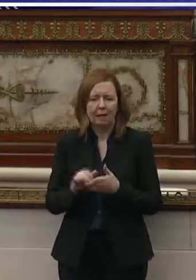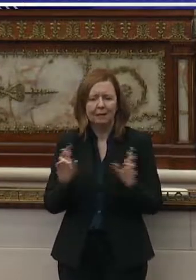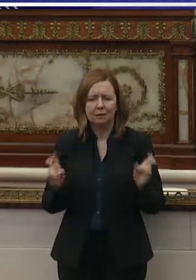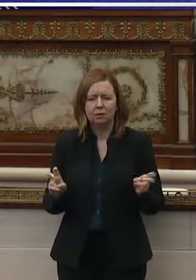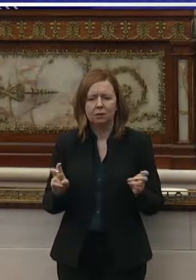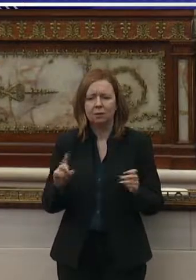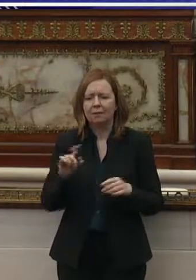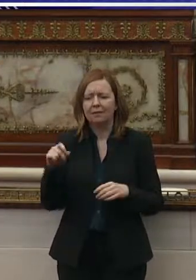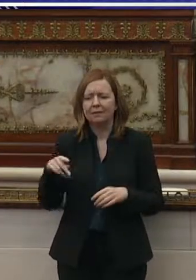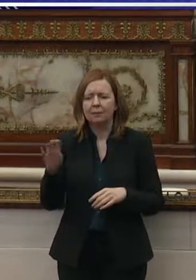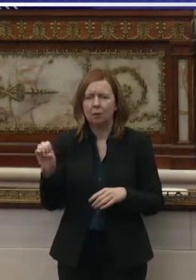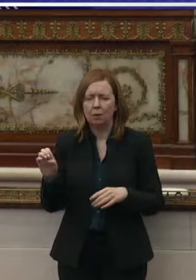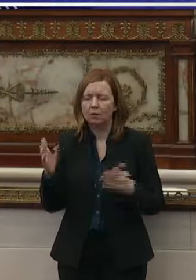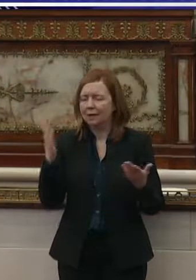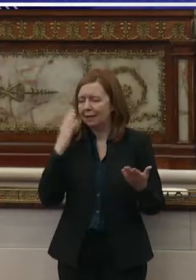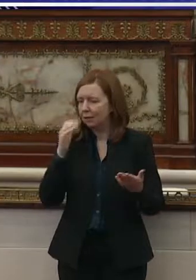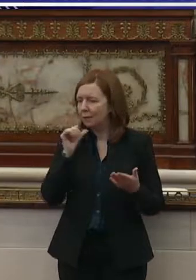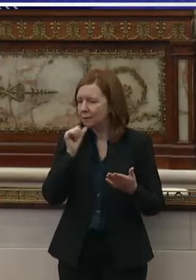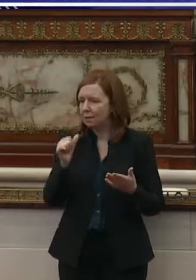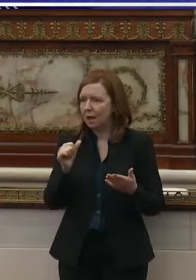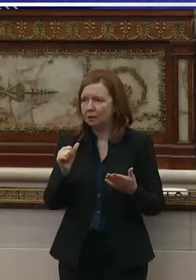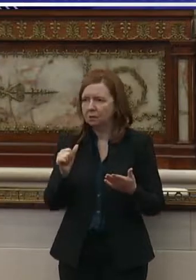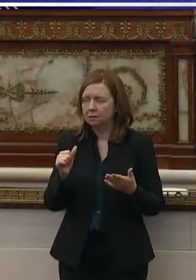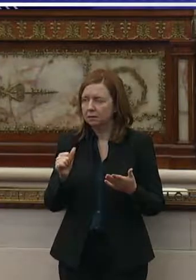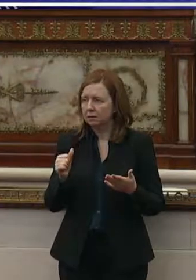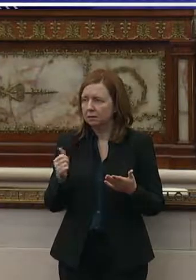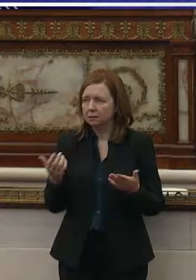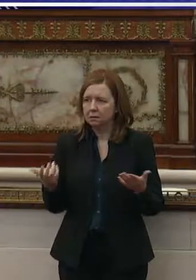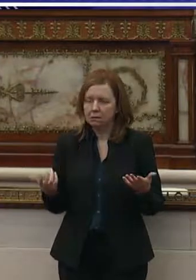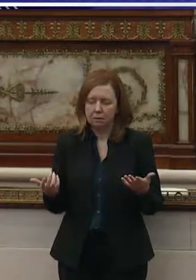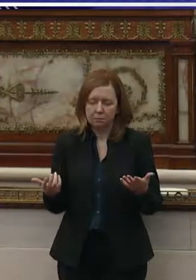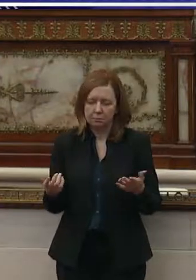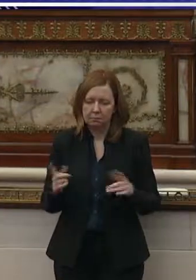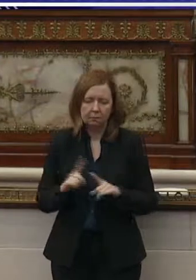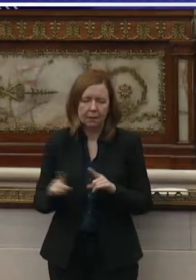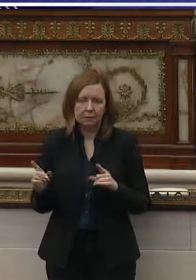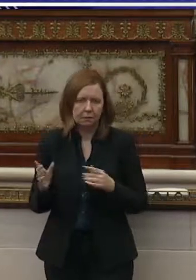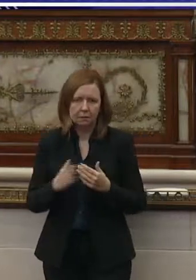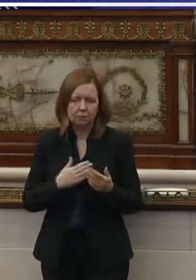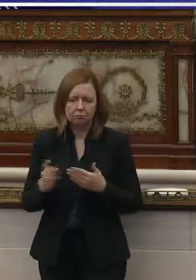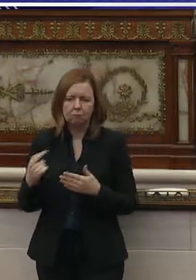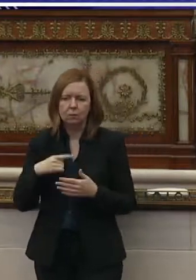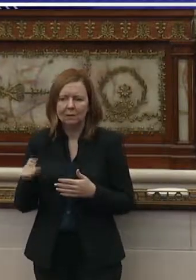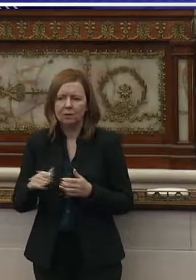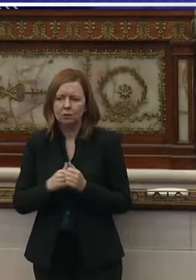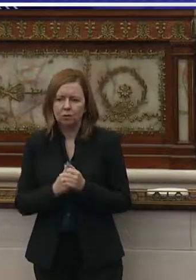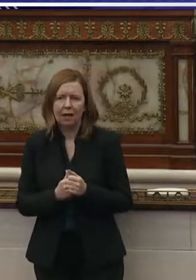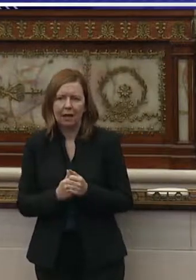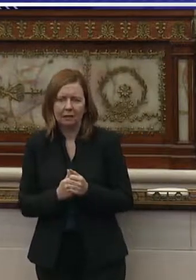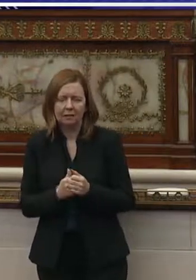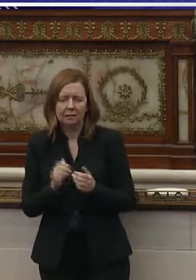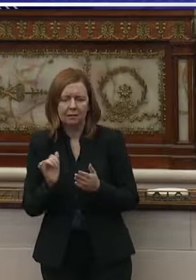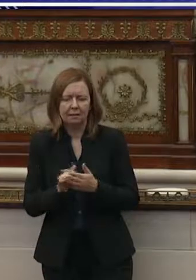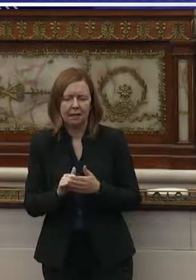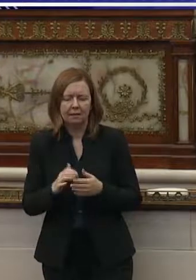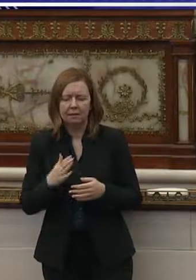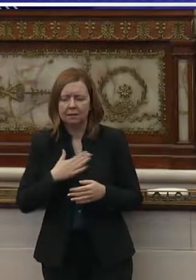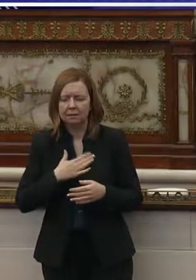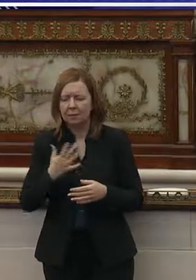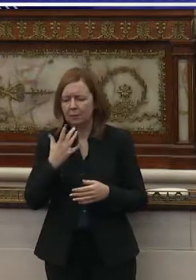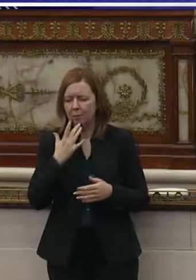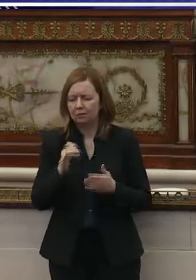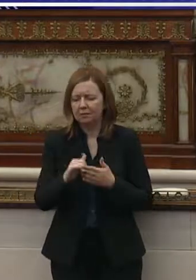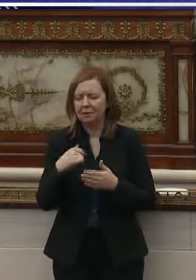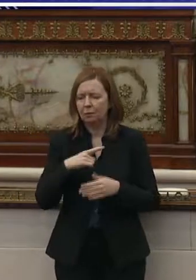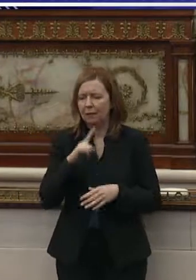of the zip codes, whether I know it's not in the bill, but either way, we need to be tracking it. It's my preference that